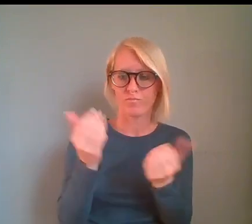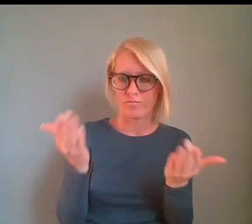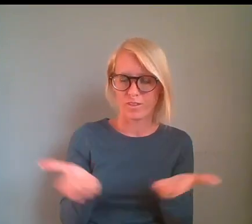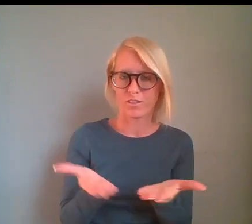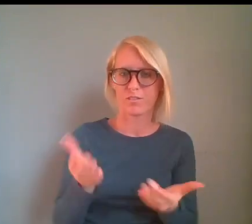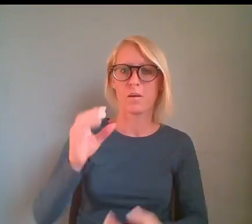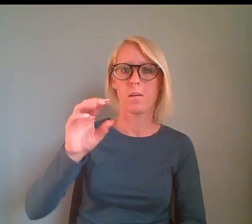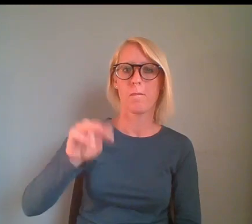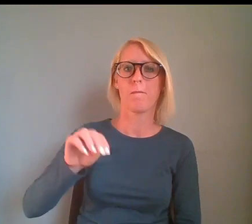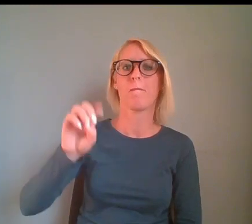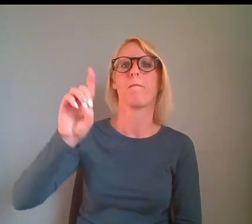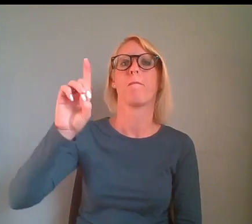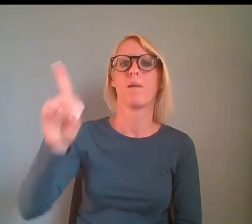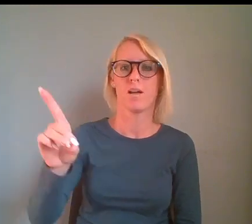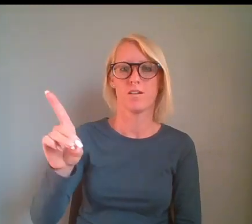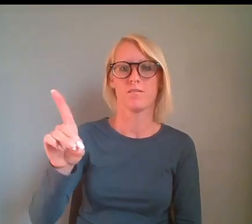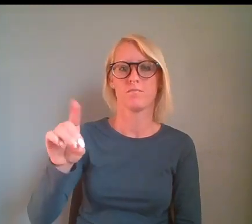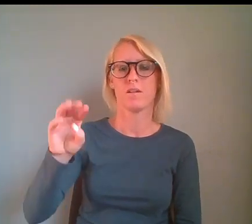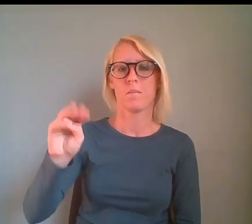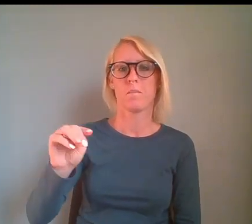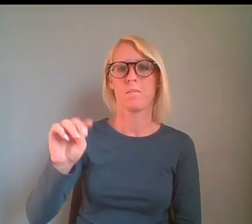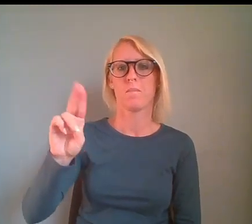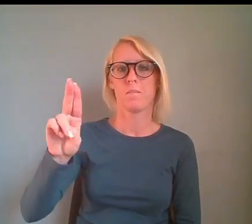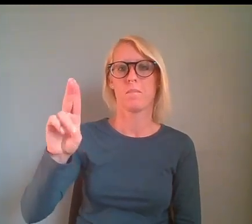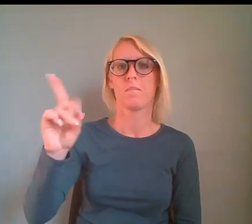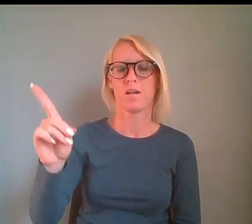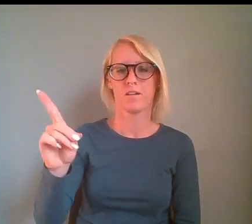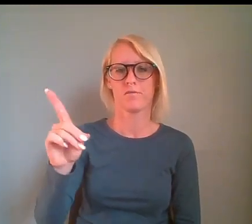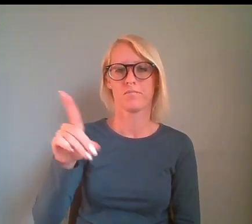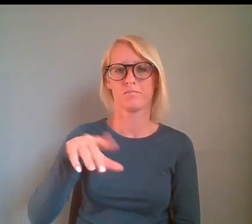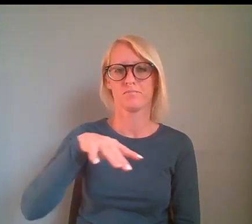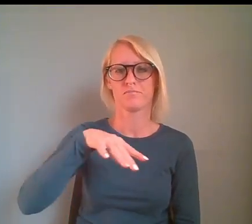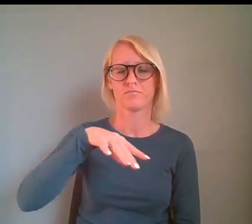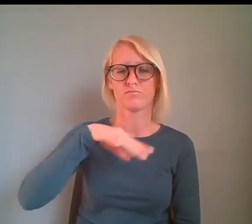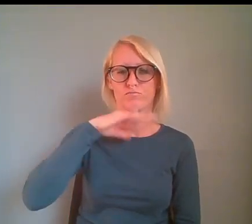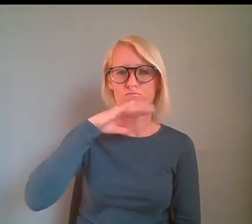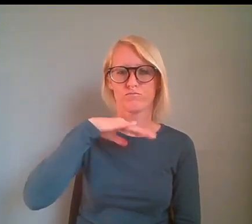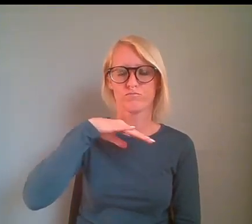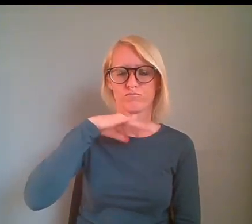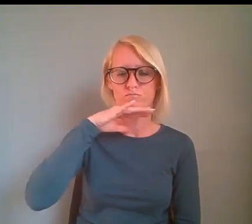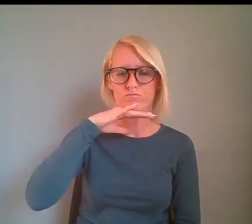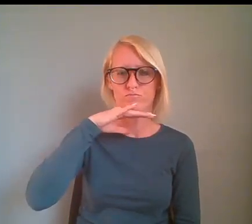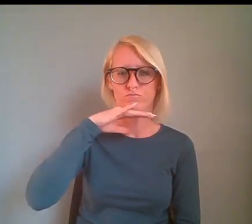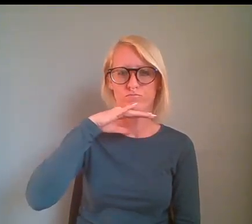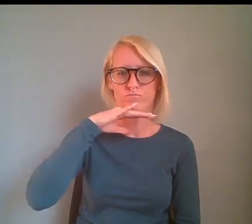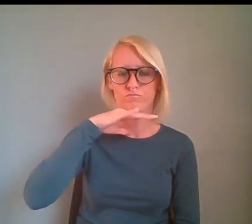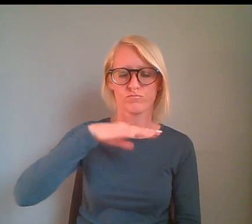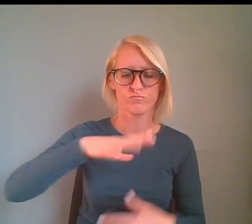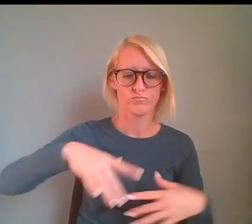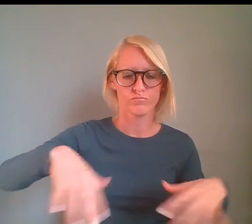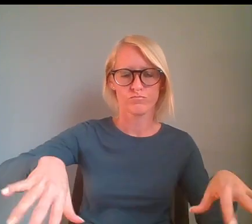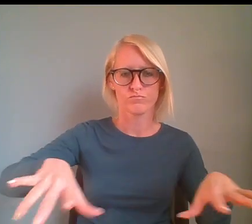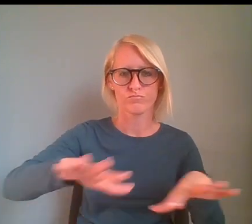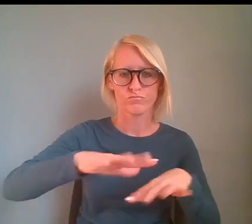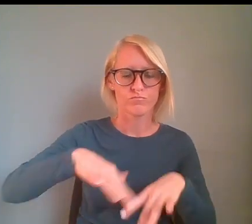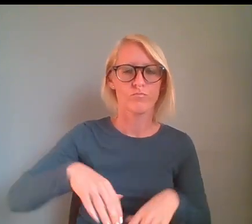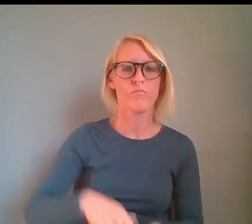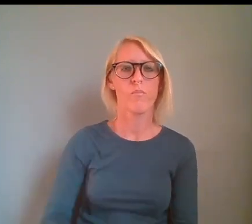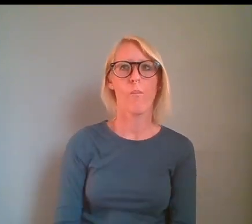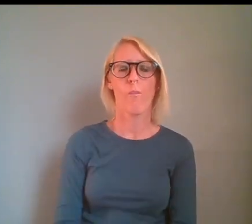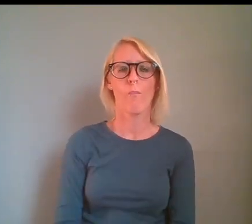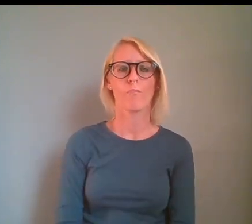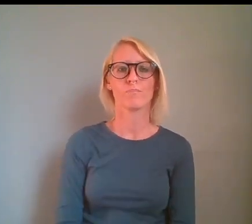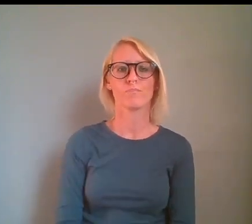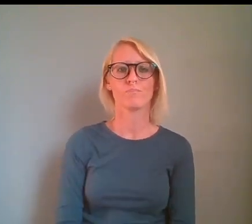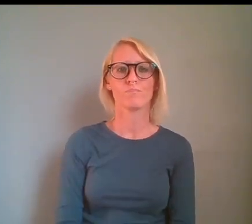again. And what I wanted you to do is just practice on the paper with your crayon. And you